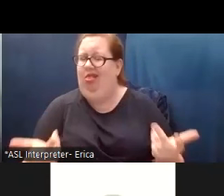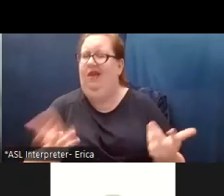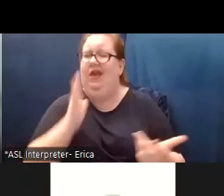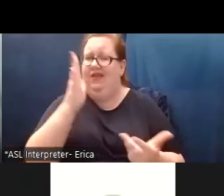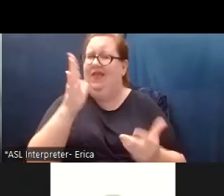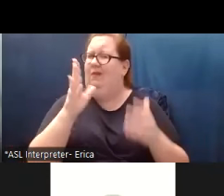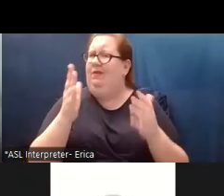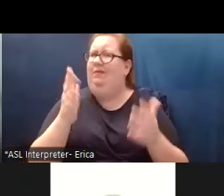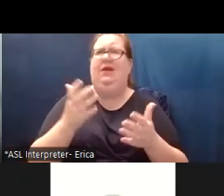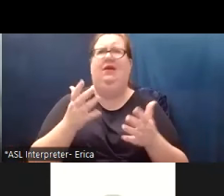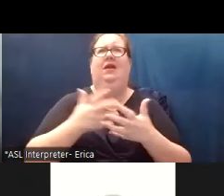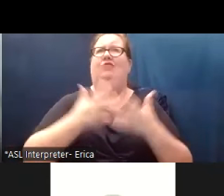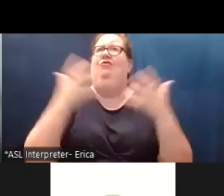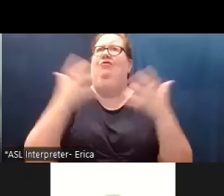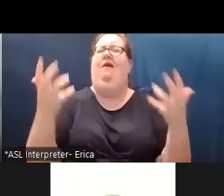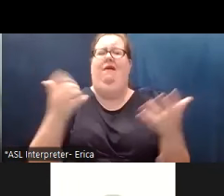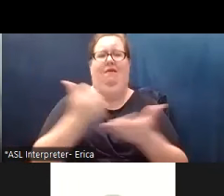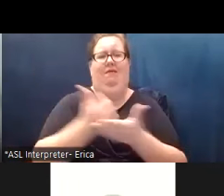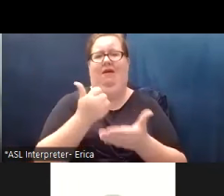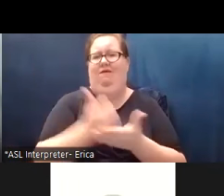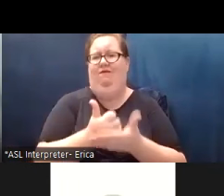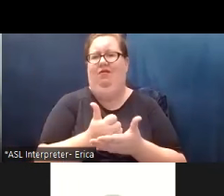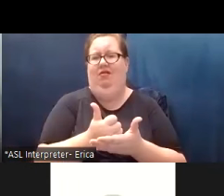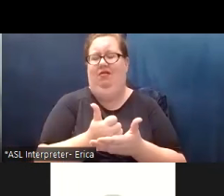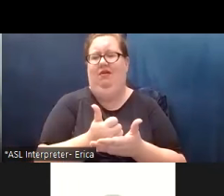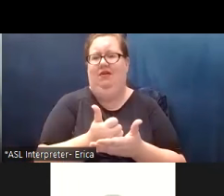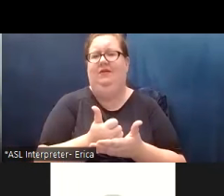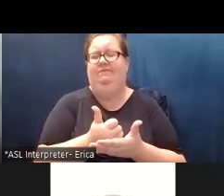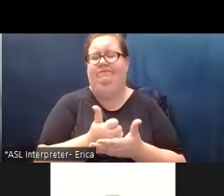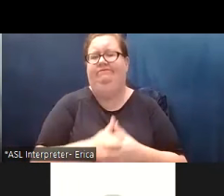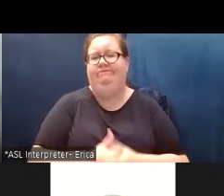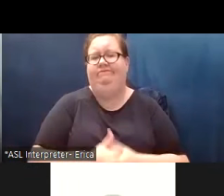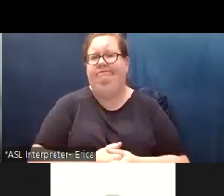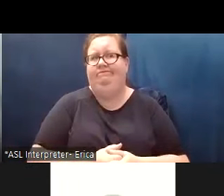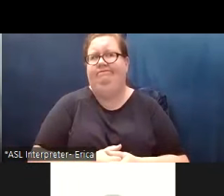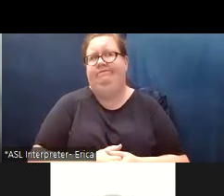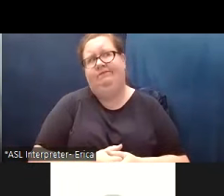incredibly helpful. And